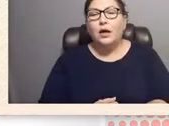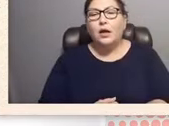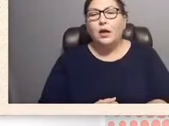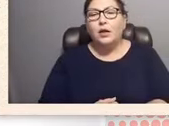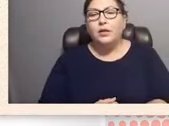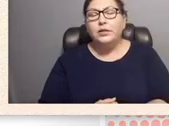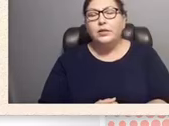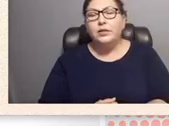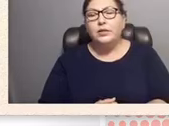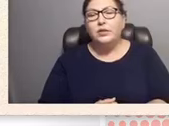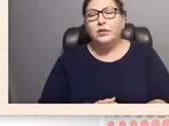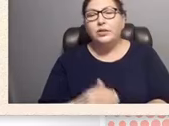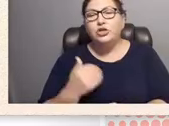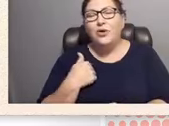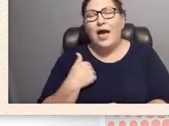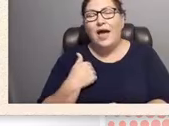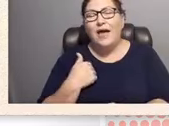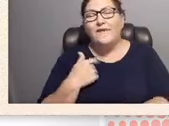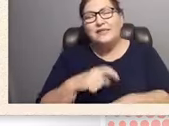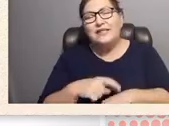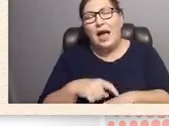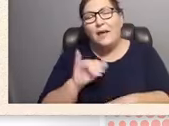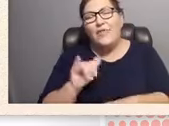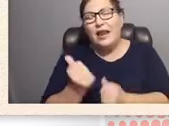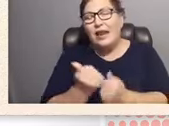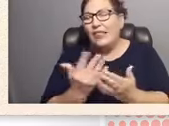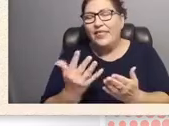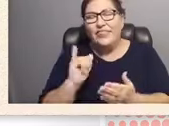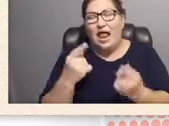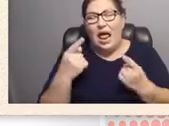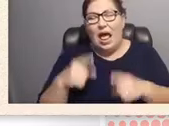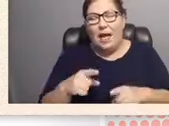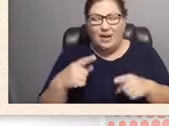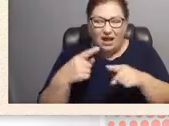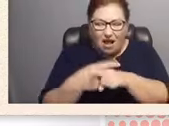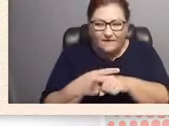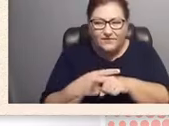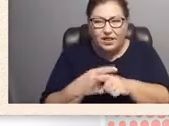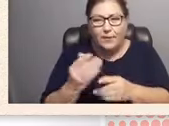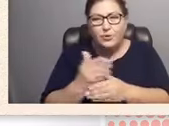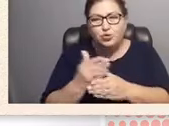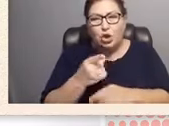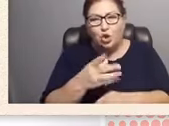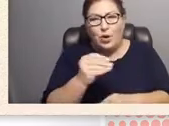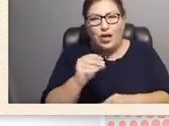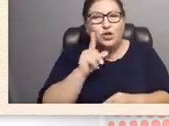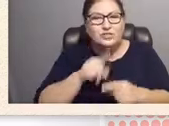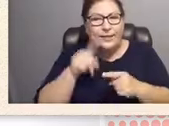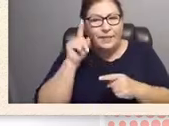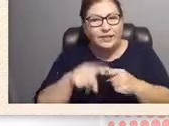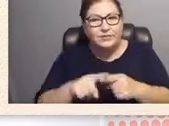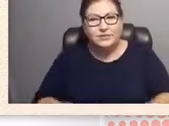there anything that happened between conflict between you and your sibling?